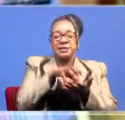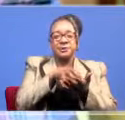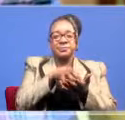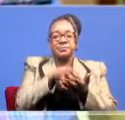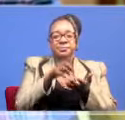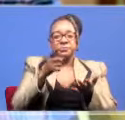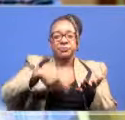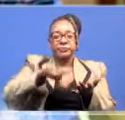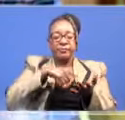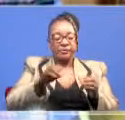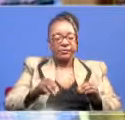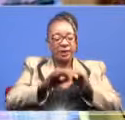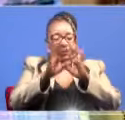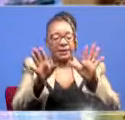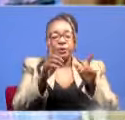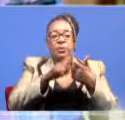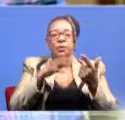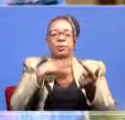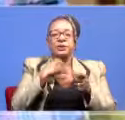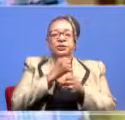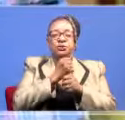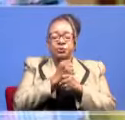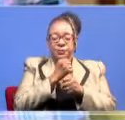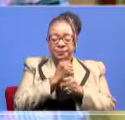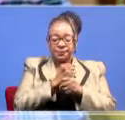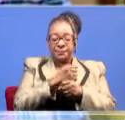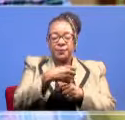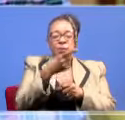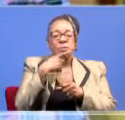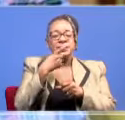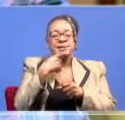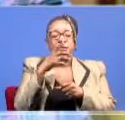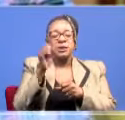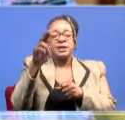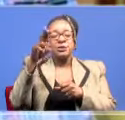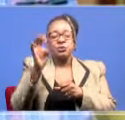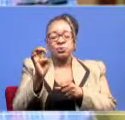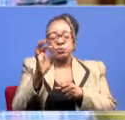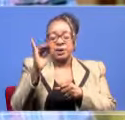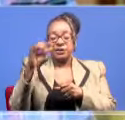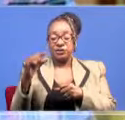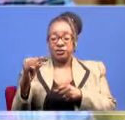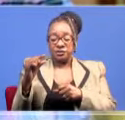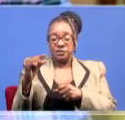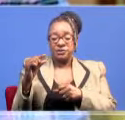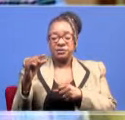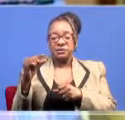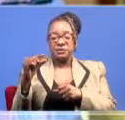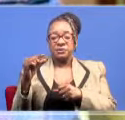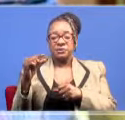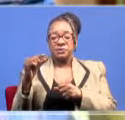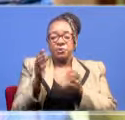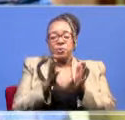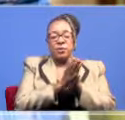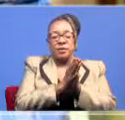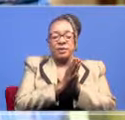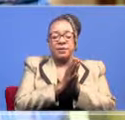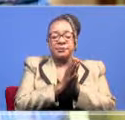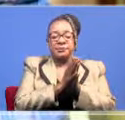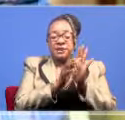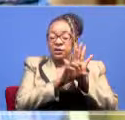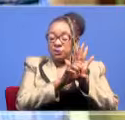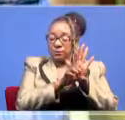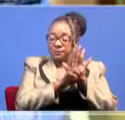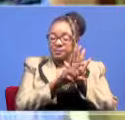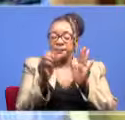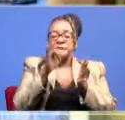clear on what we want to do, and we said we are going to sue Inspector General of Police in line with the law, so